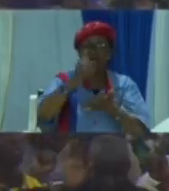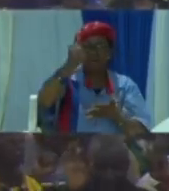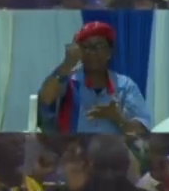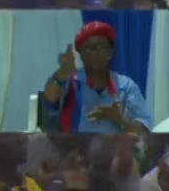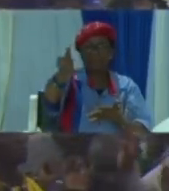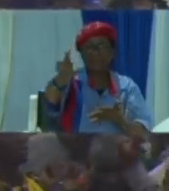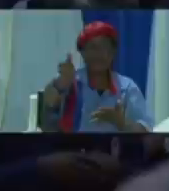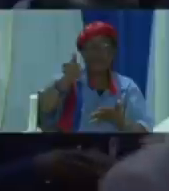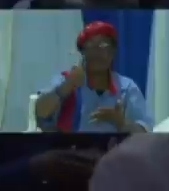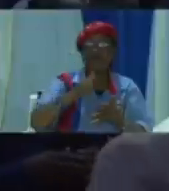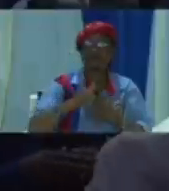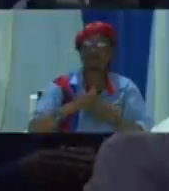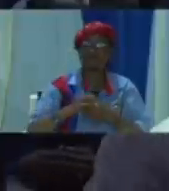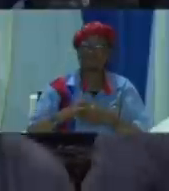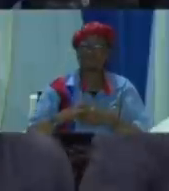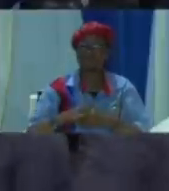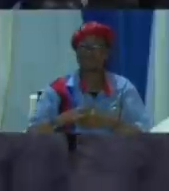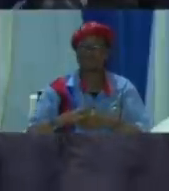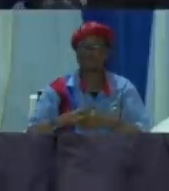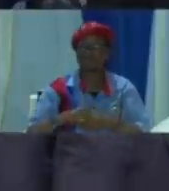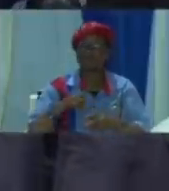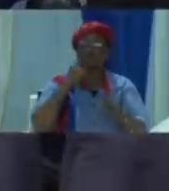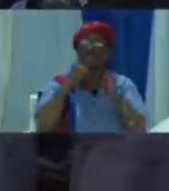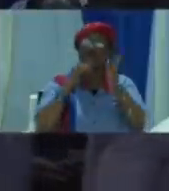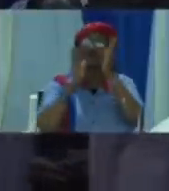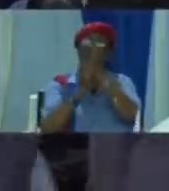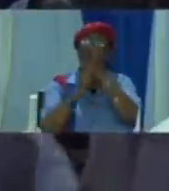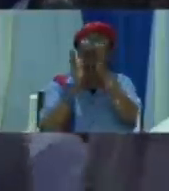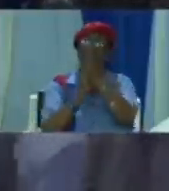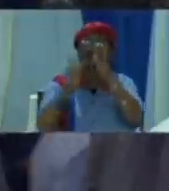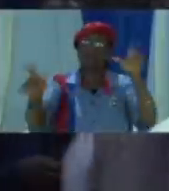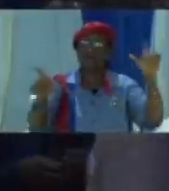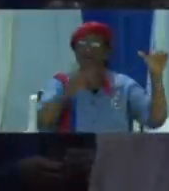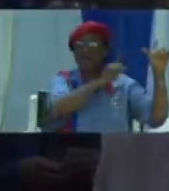Amen. Amen. Praise the Lord.